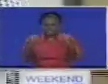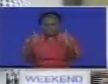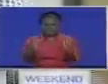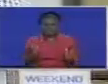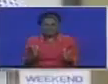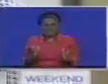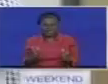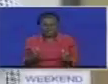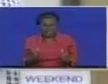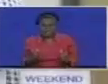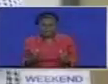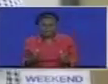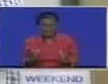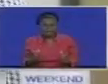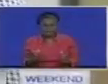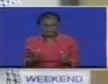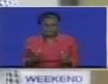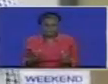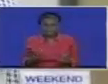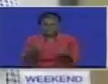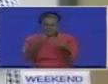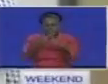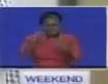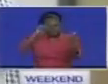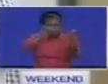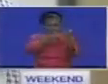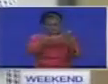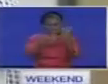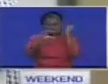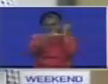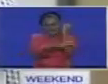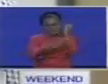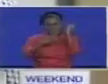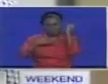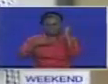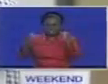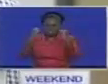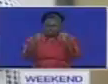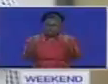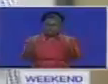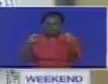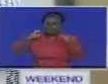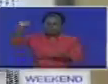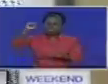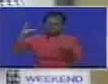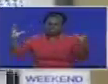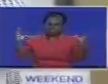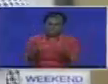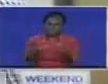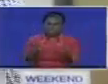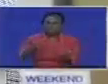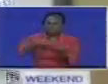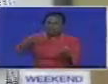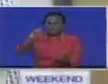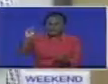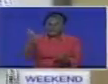Unless I go look at the video, really. But the point is this. Our country needs strong political parties, definitely. I think we need more Kenyans